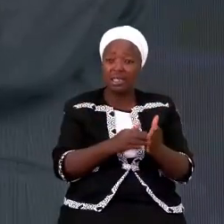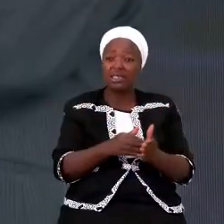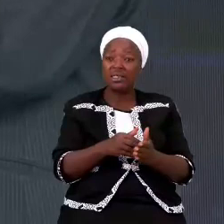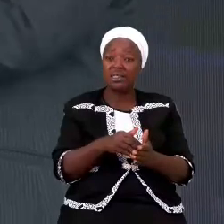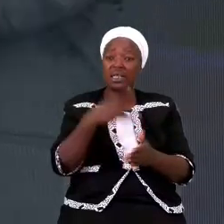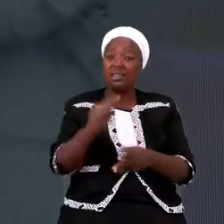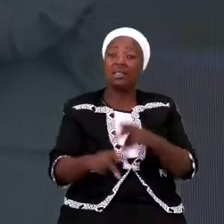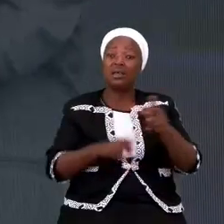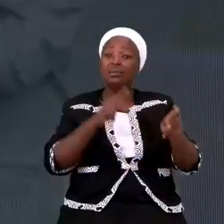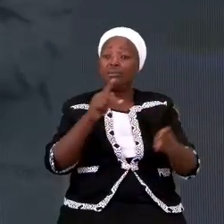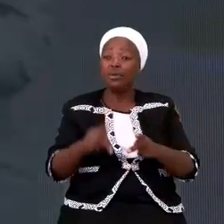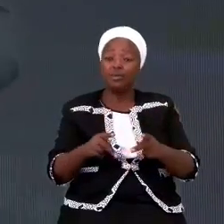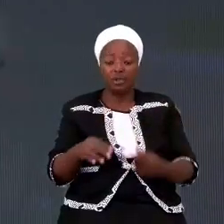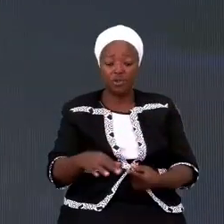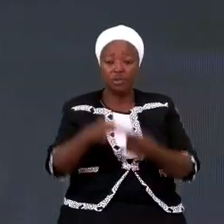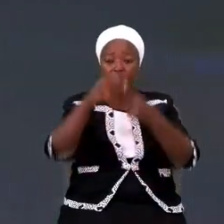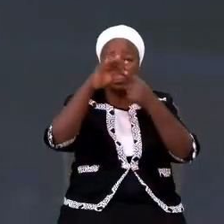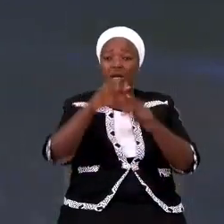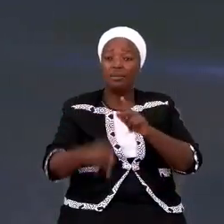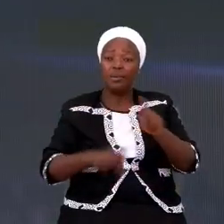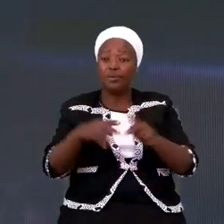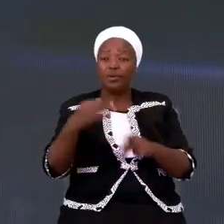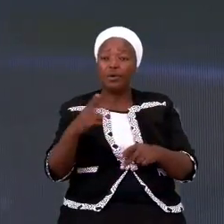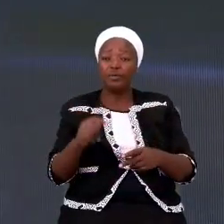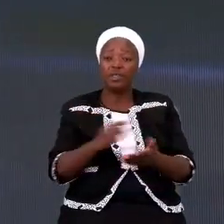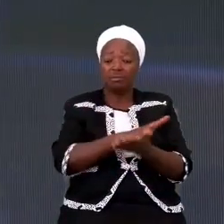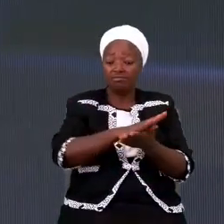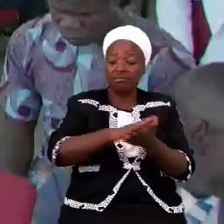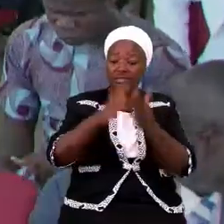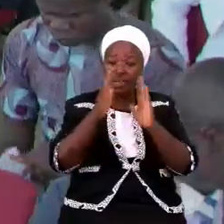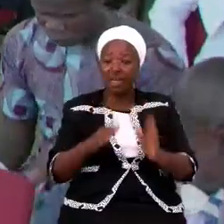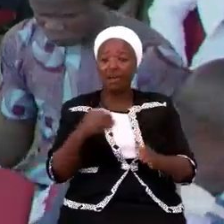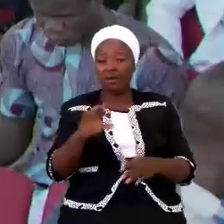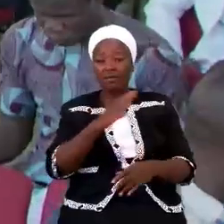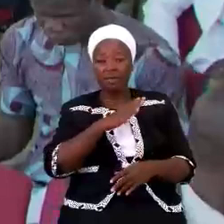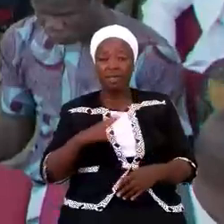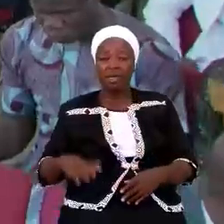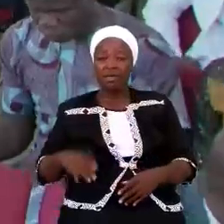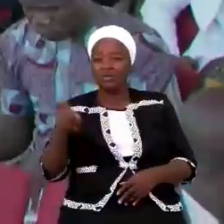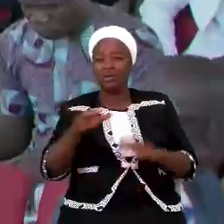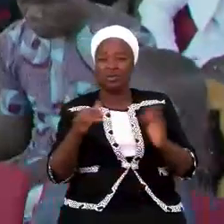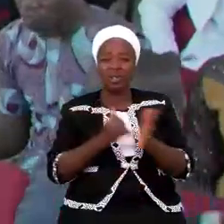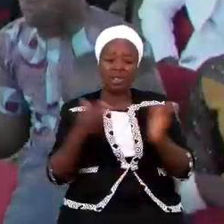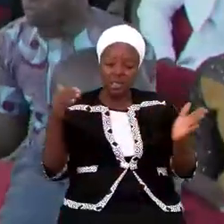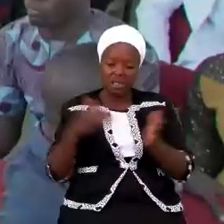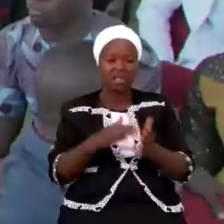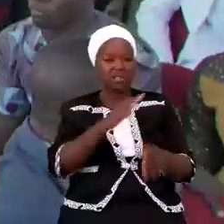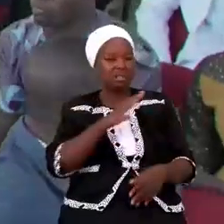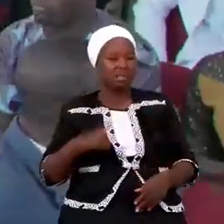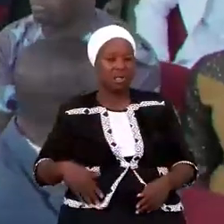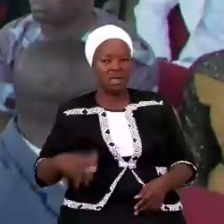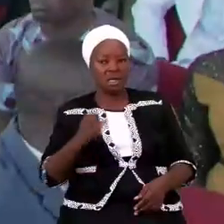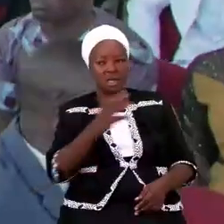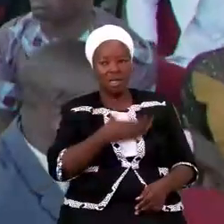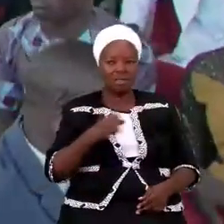doing against Christ. And so now, if you want to be rewarded for the good things you've done,